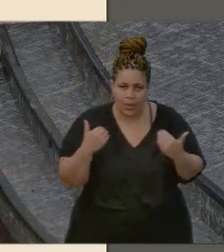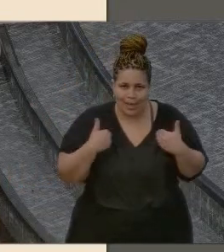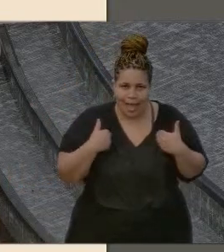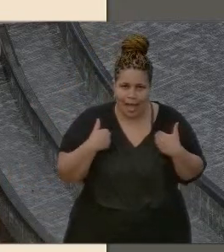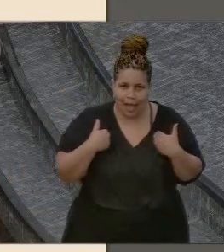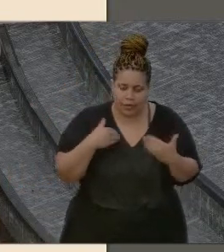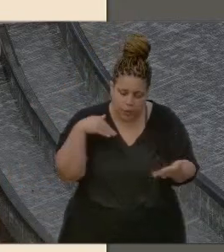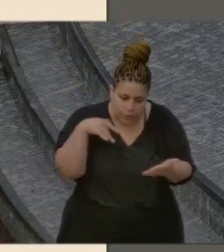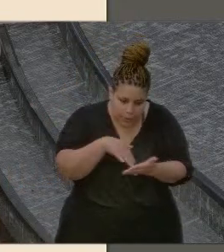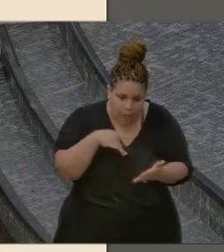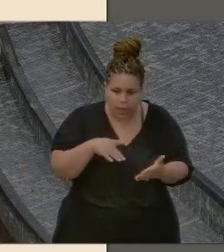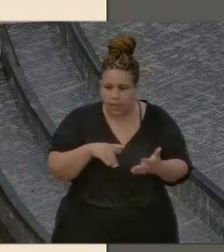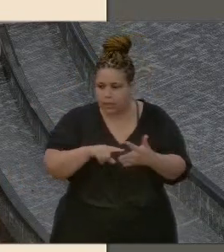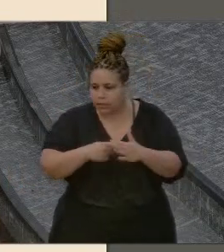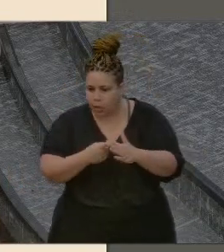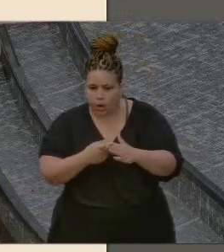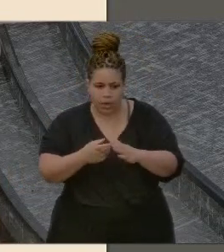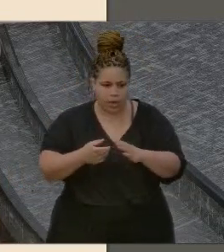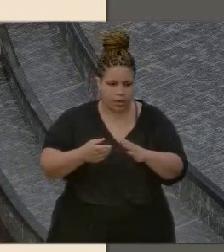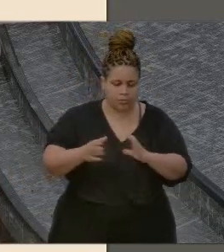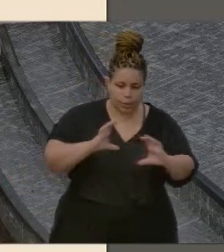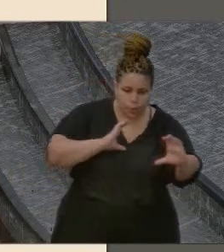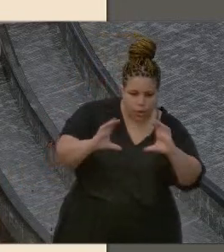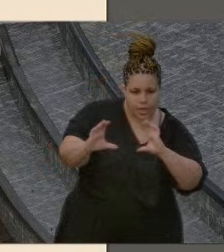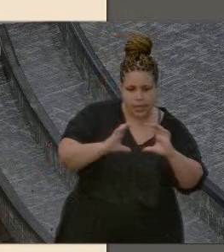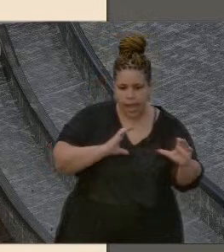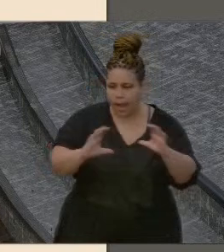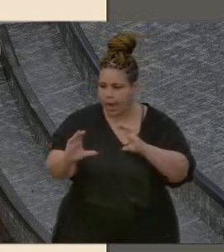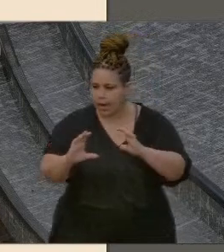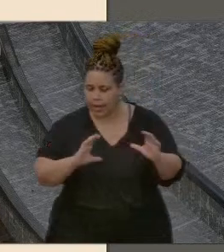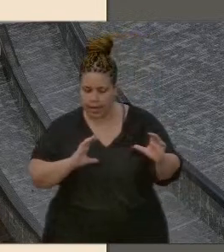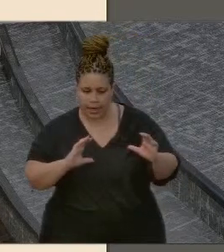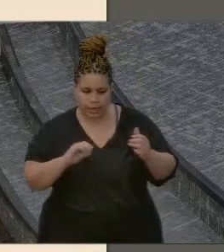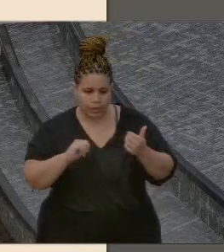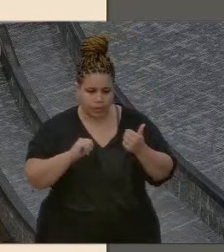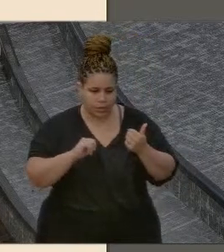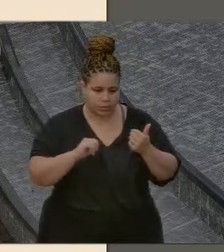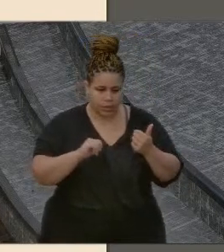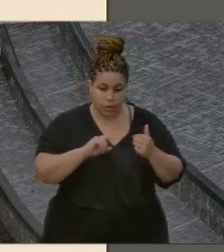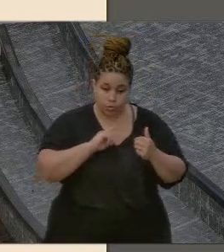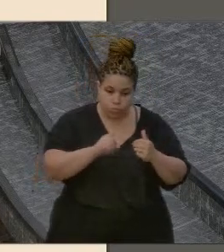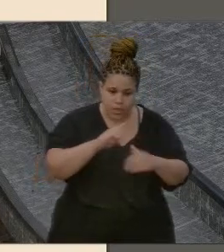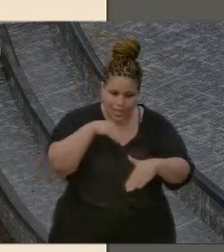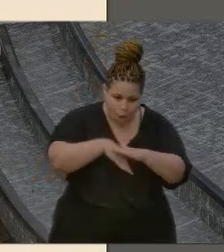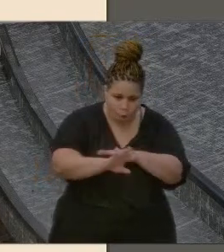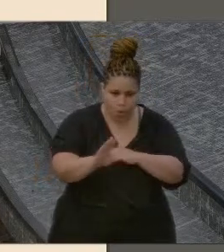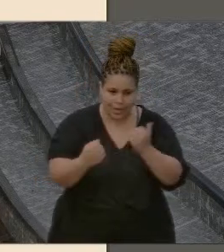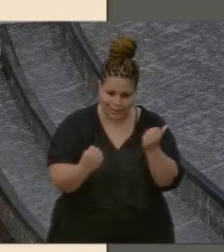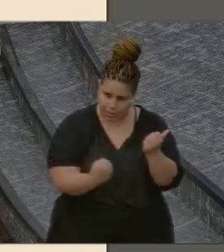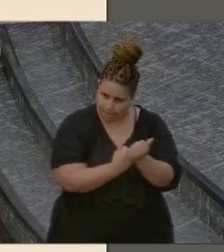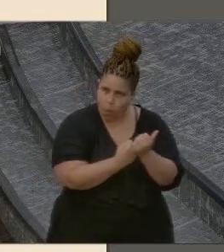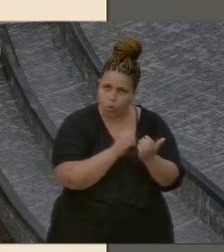of communication with these leaders to really try and support these schools. We've been working